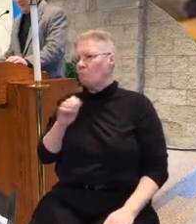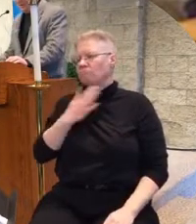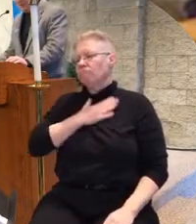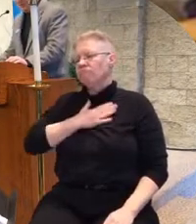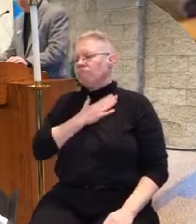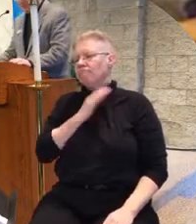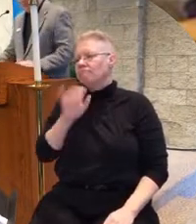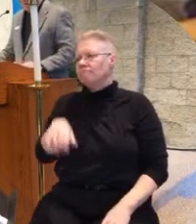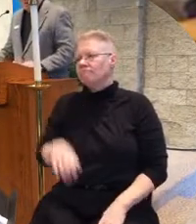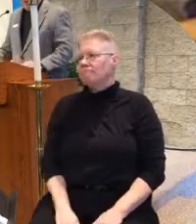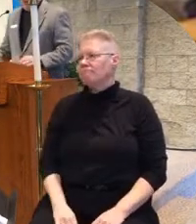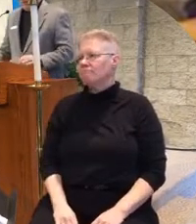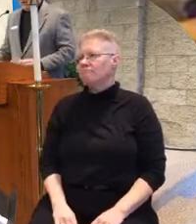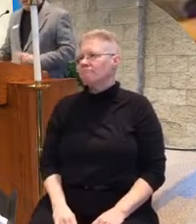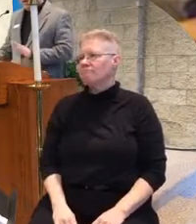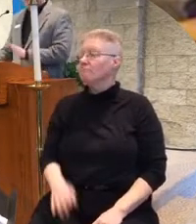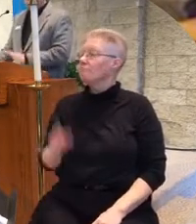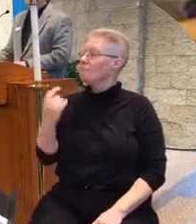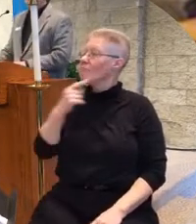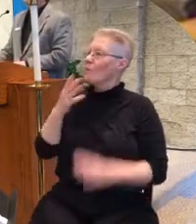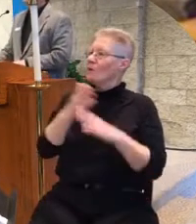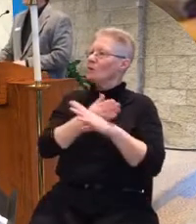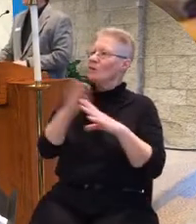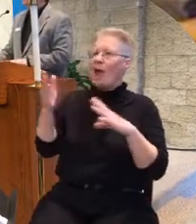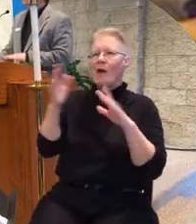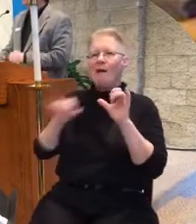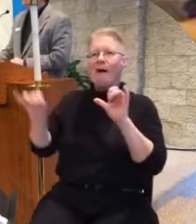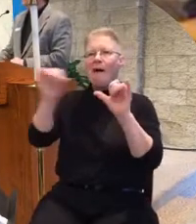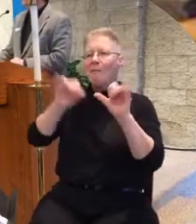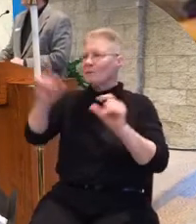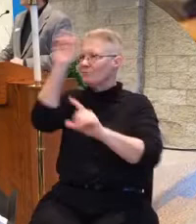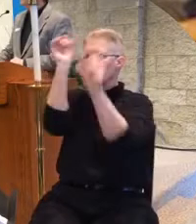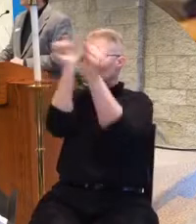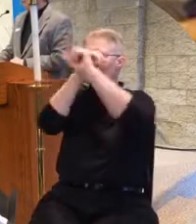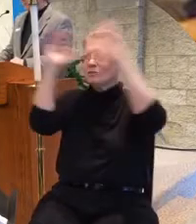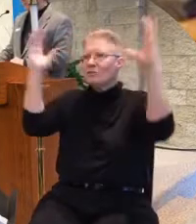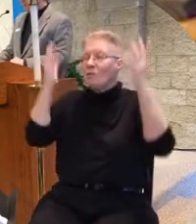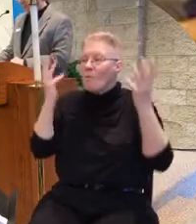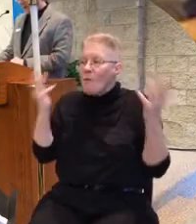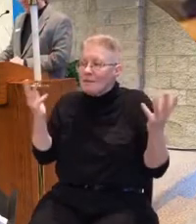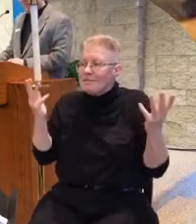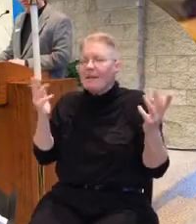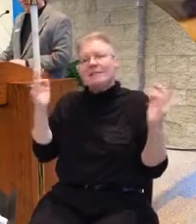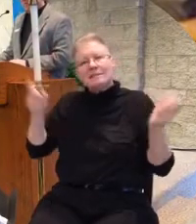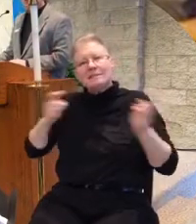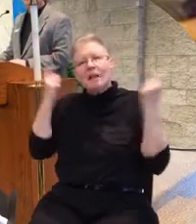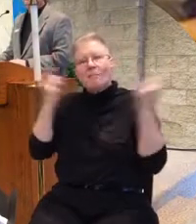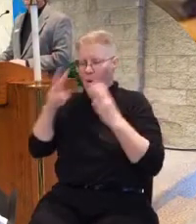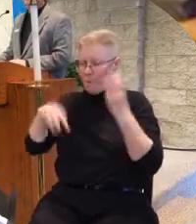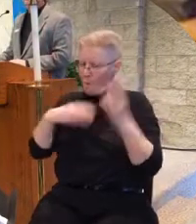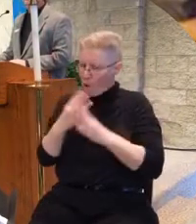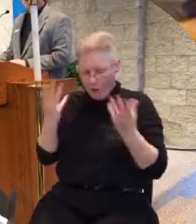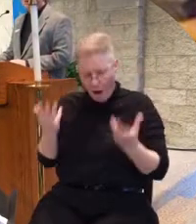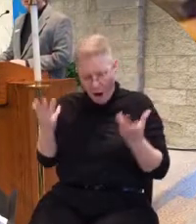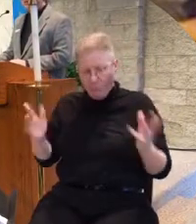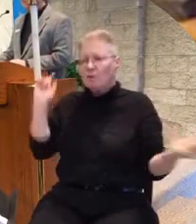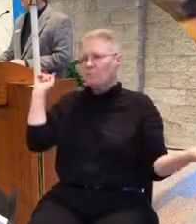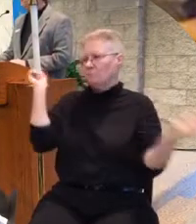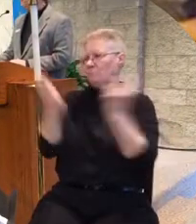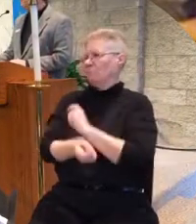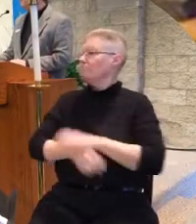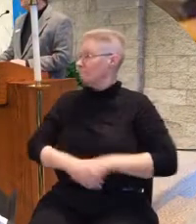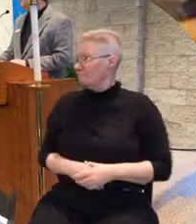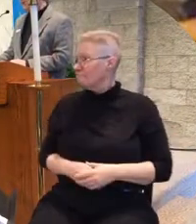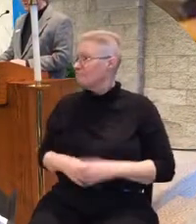appreciated. Thank you. We share a common vision to celebrate a world transformed. Our approach to transforming this world can